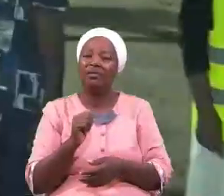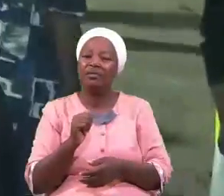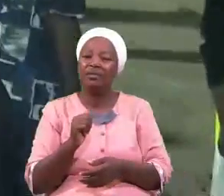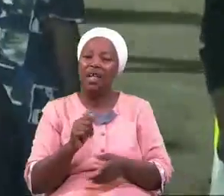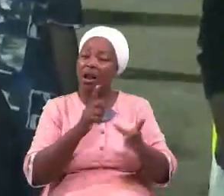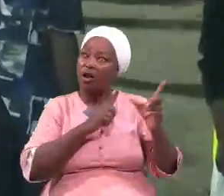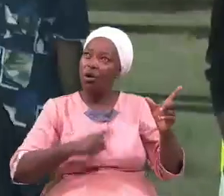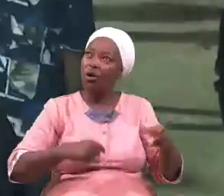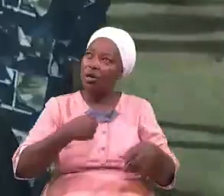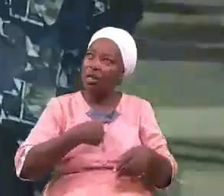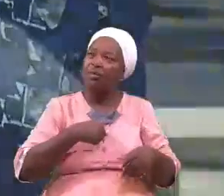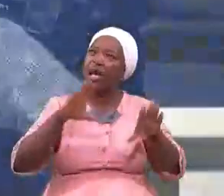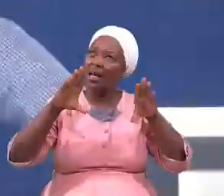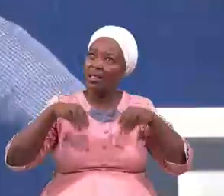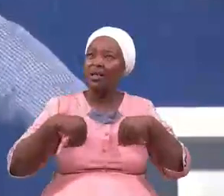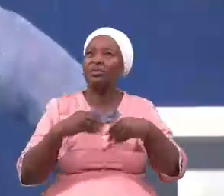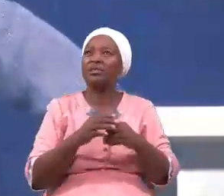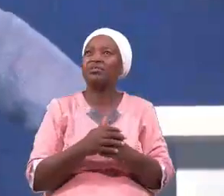Lord, I accept.